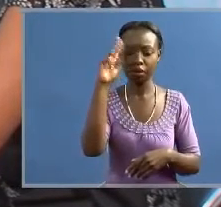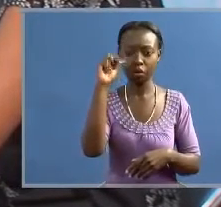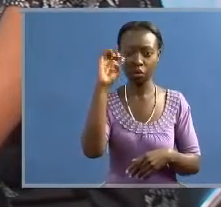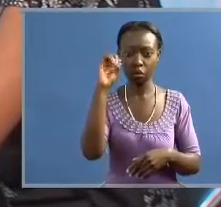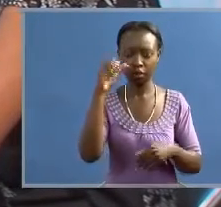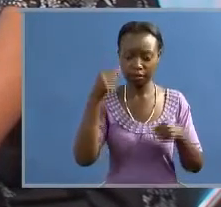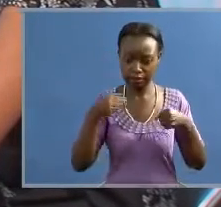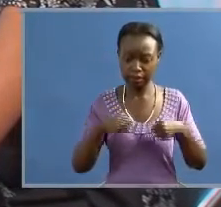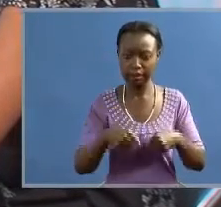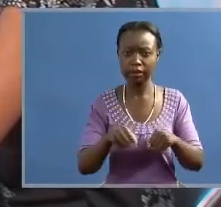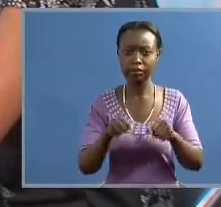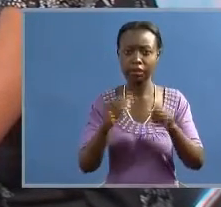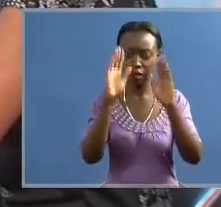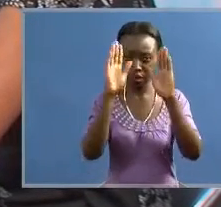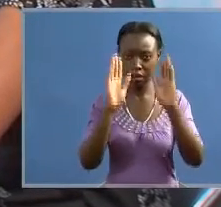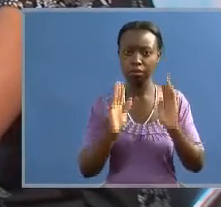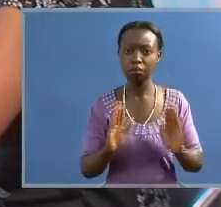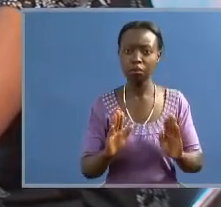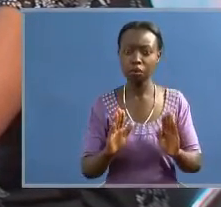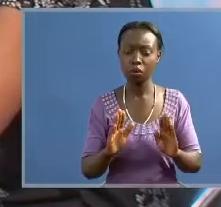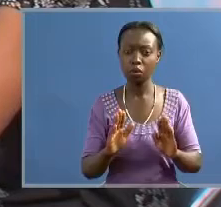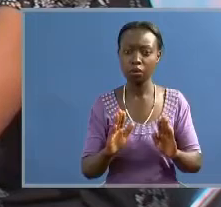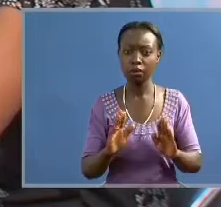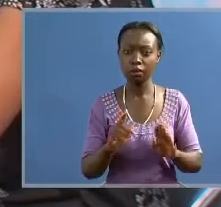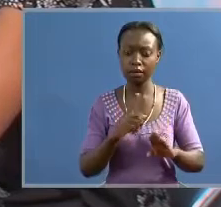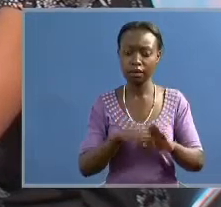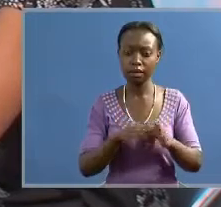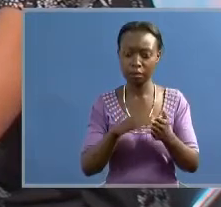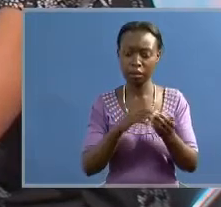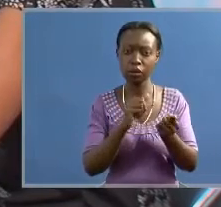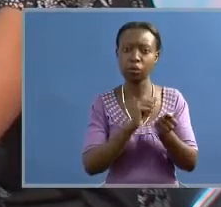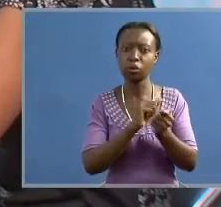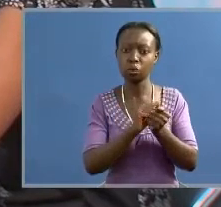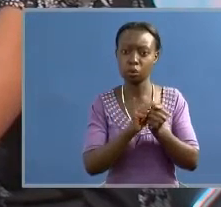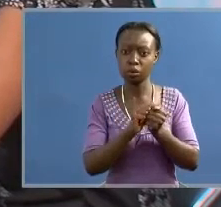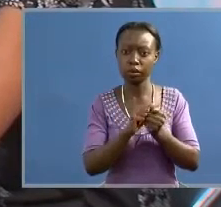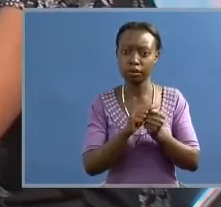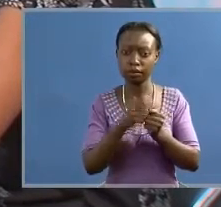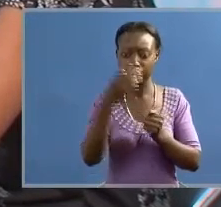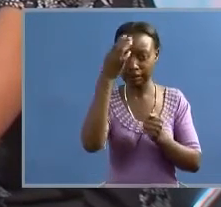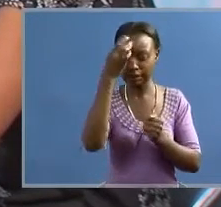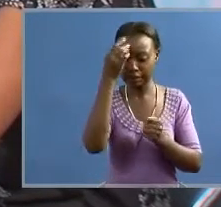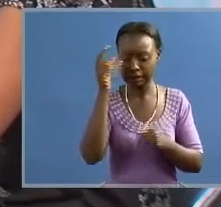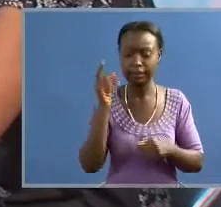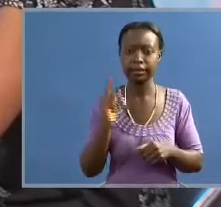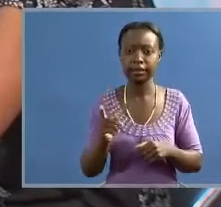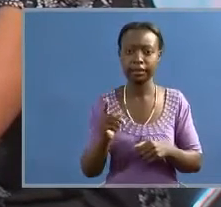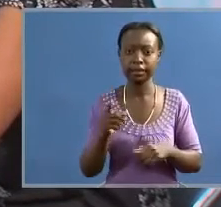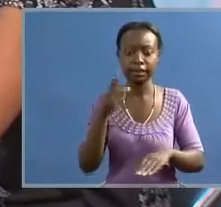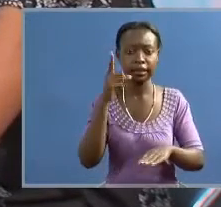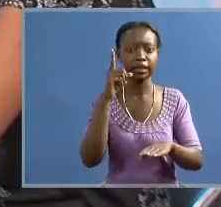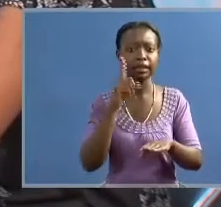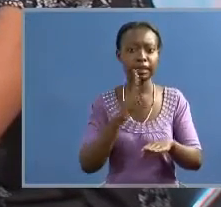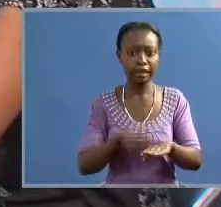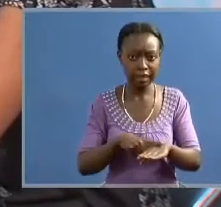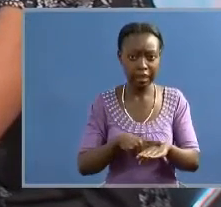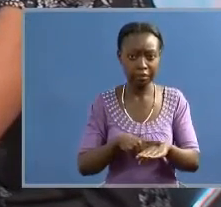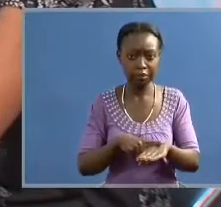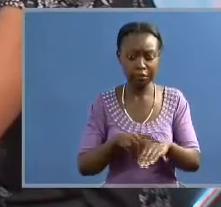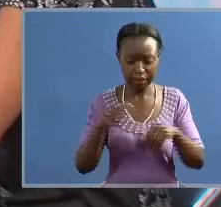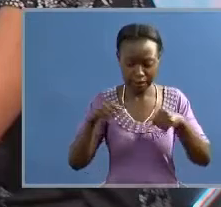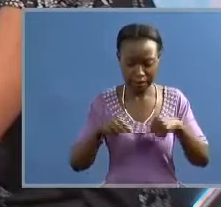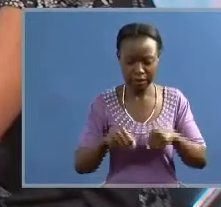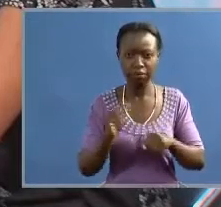useful in overcoming the infection or the disease. But now when your immune system begins to wane, then